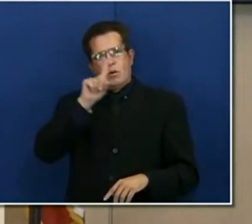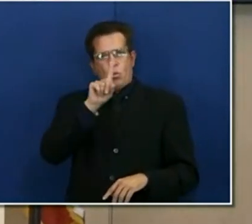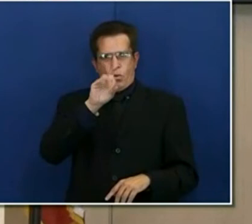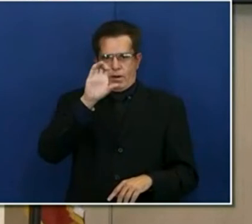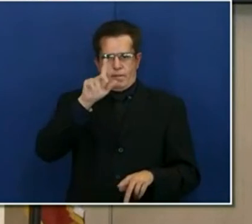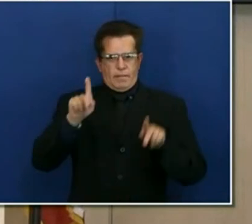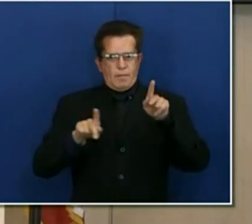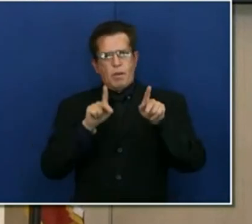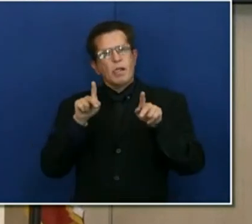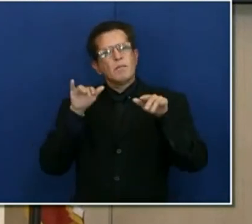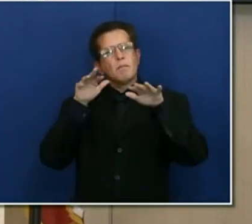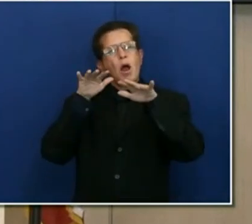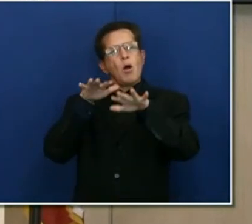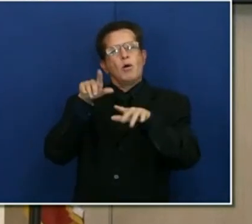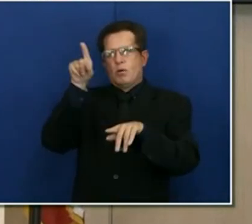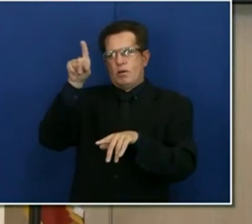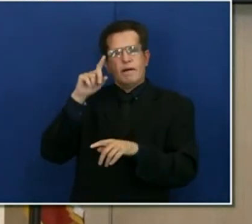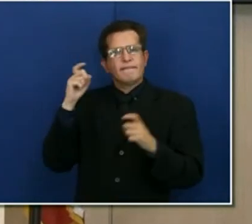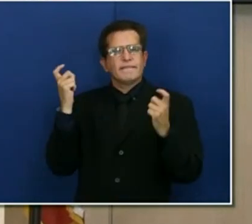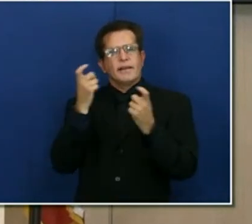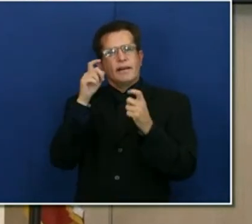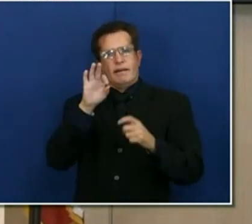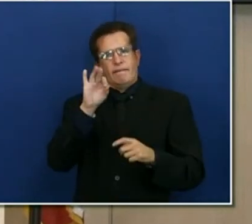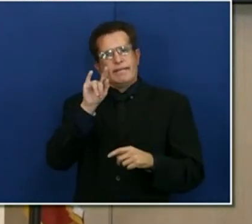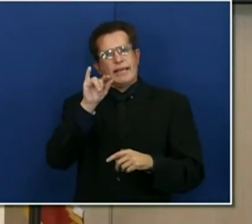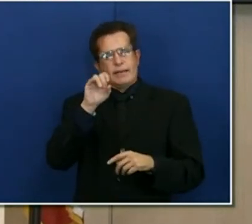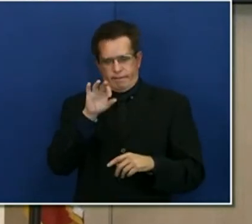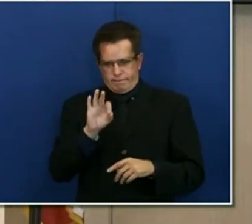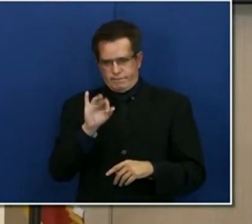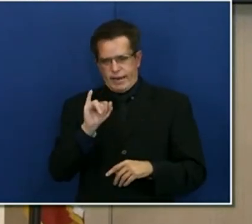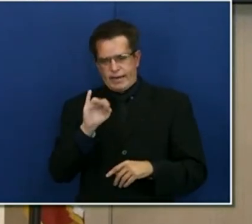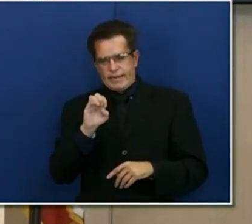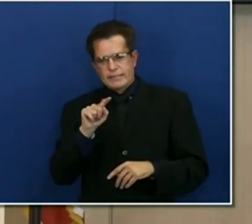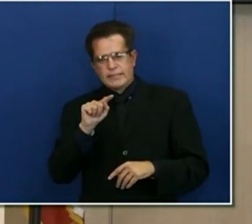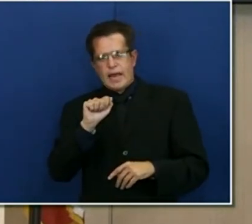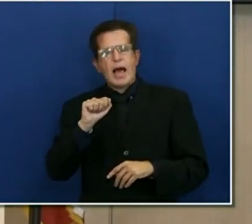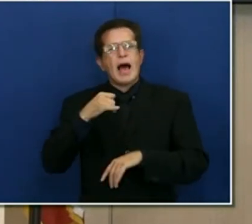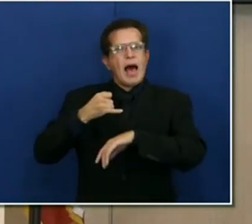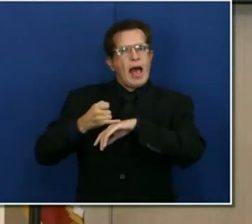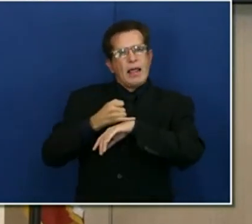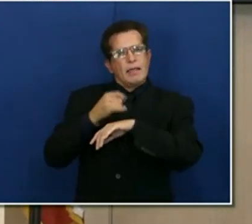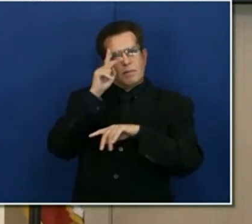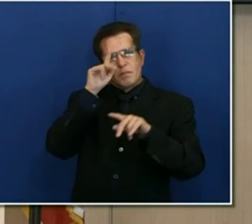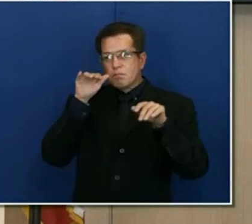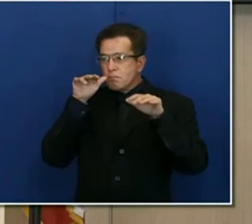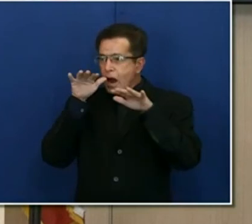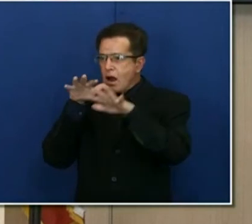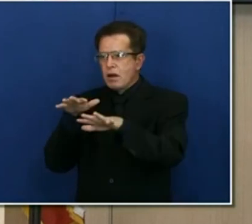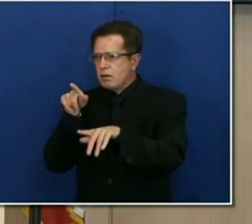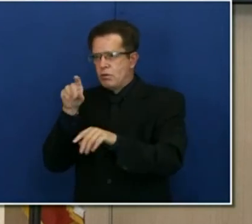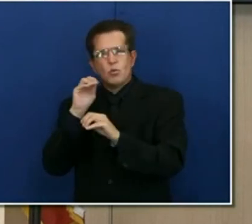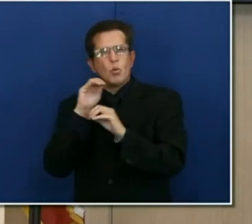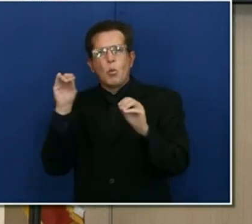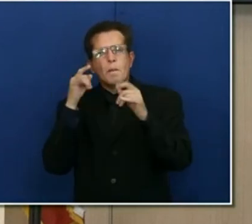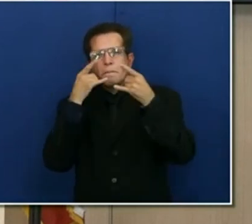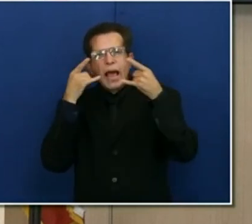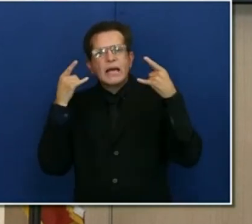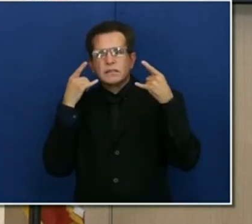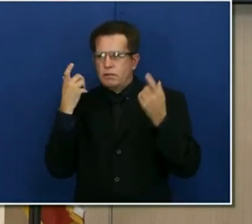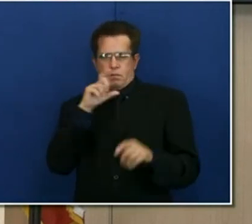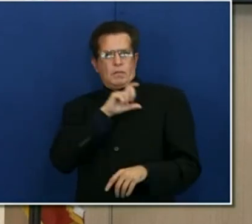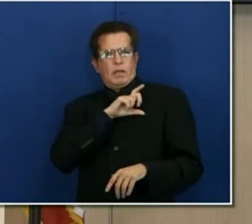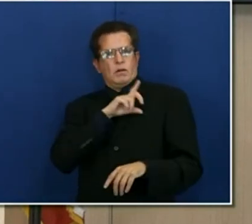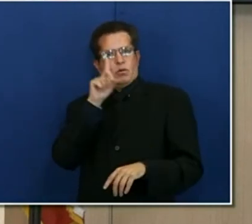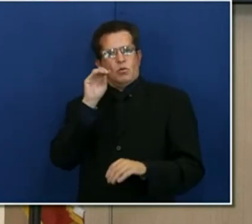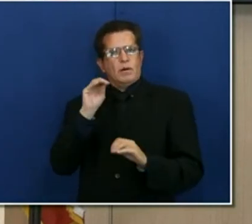Island, few if any wearing masks and no social distancing? If so, has the county taken any action? Well, we appreciate